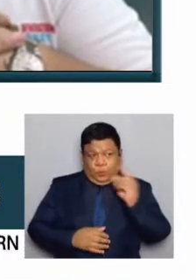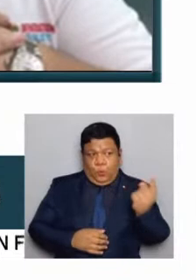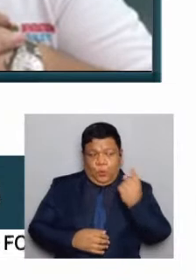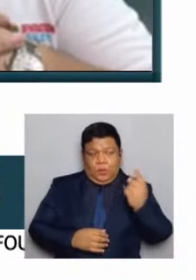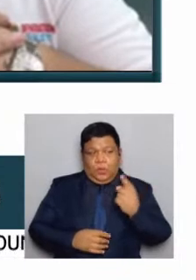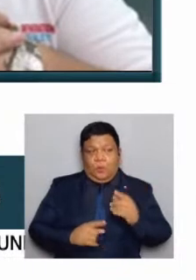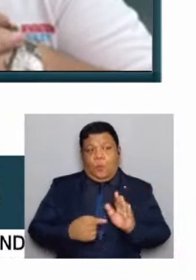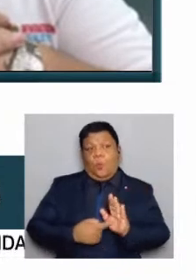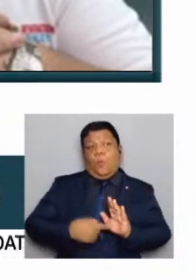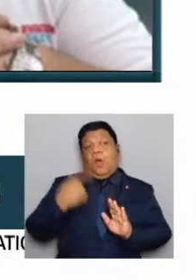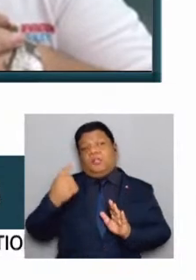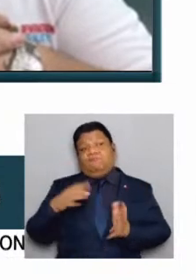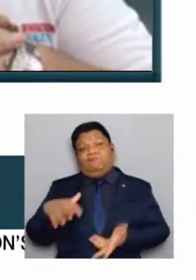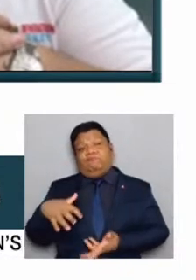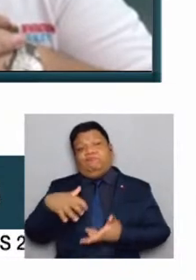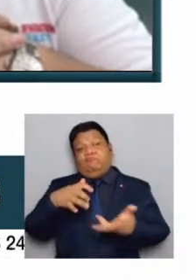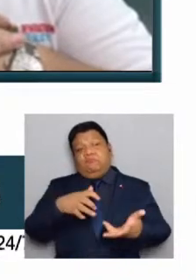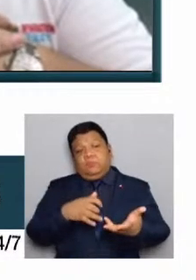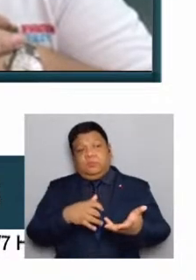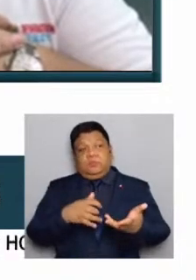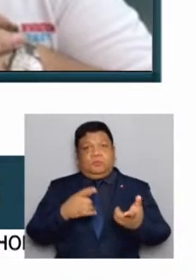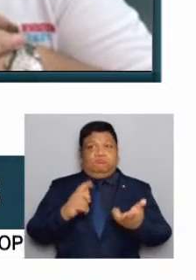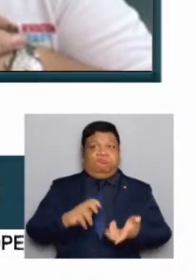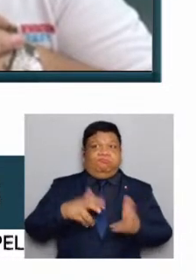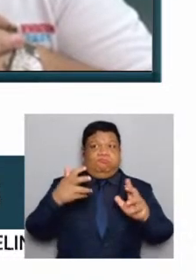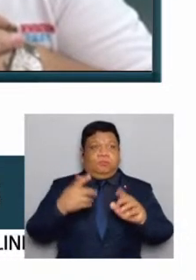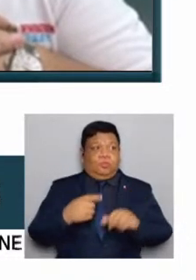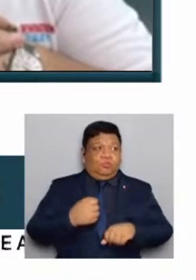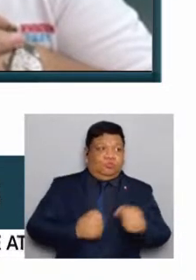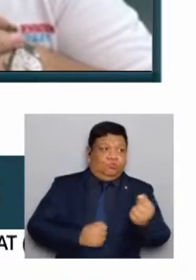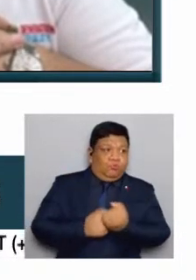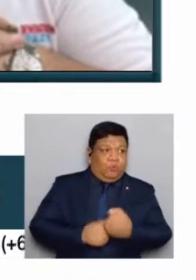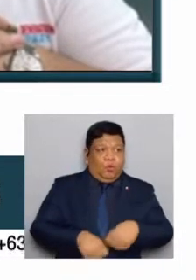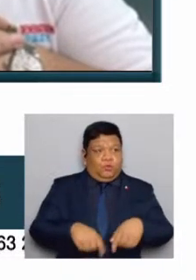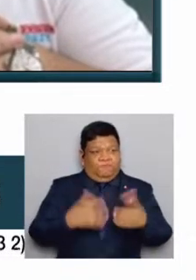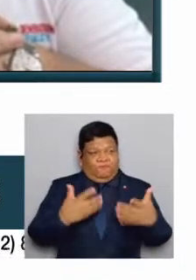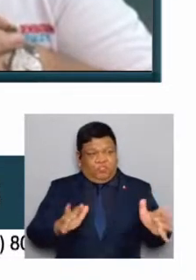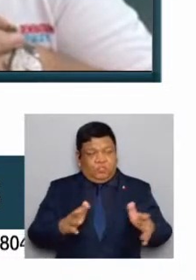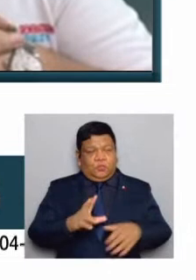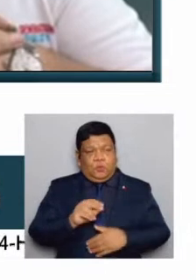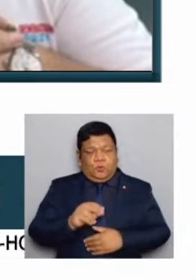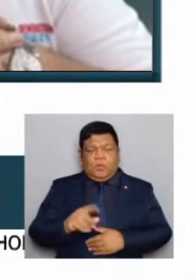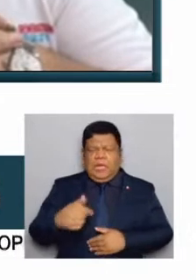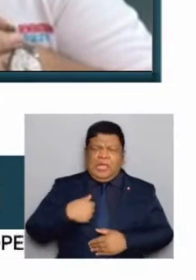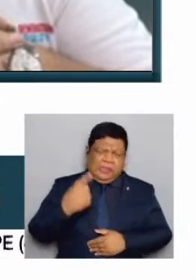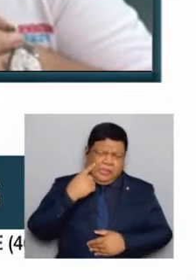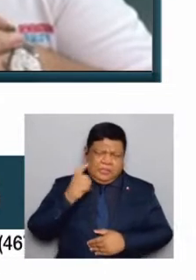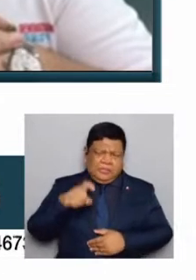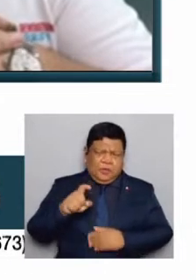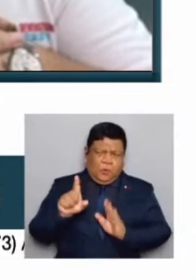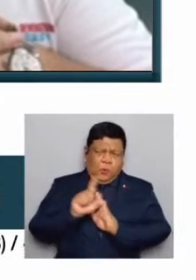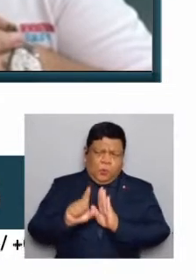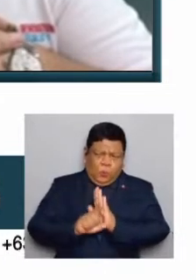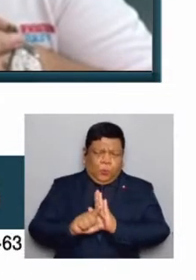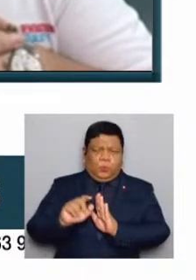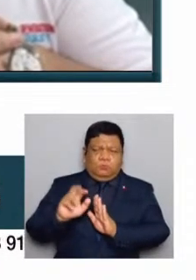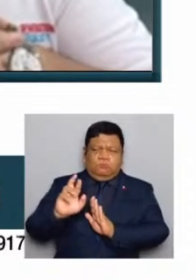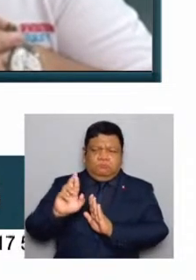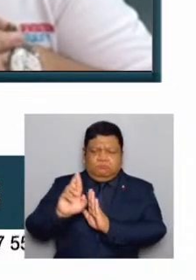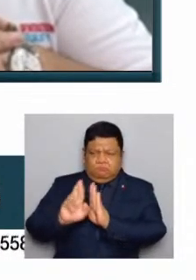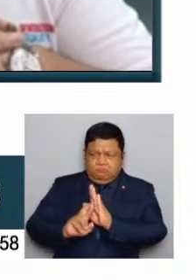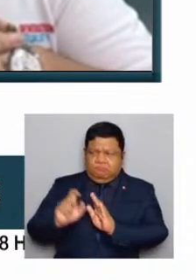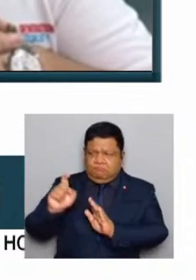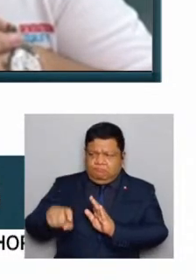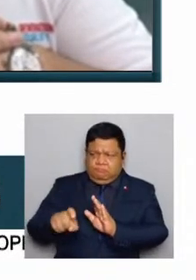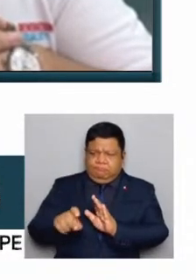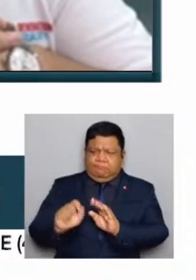one-time, big-time disaster that hits a particular area. Necessary policies should really be in alignment